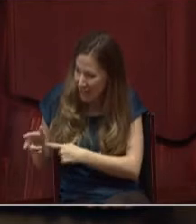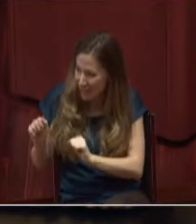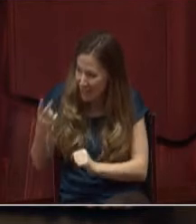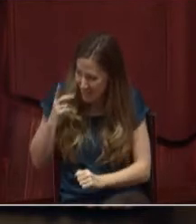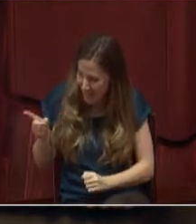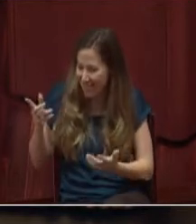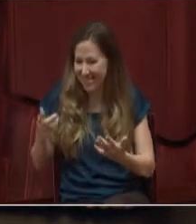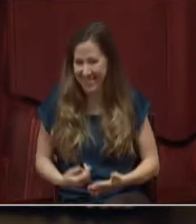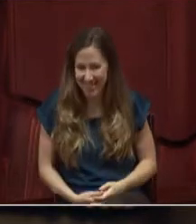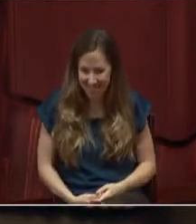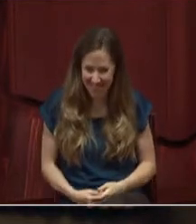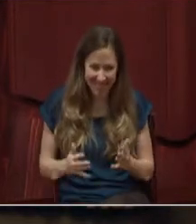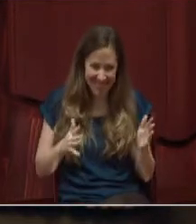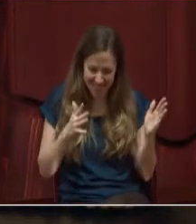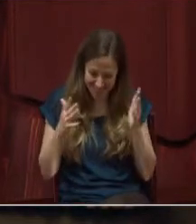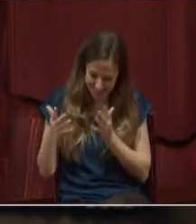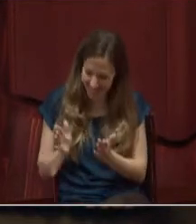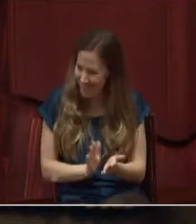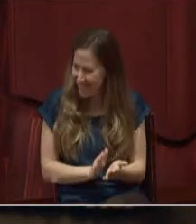posterity. And